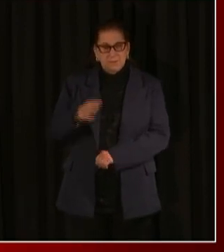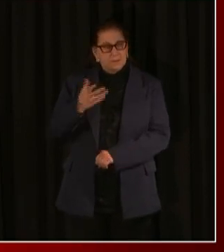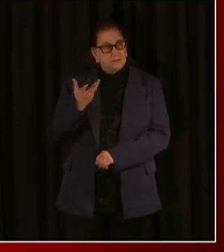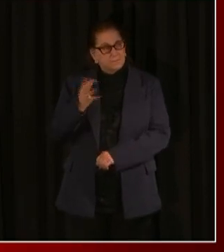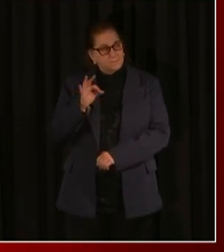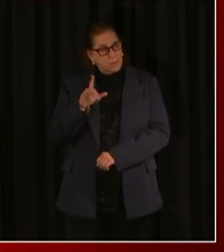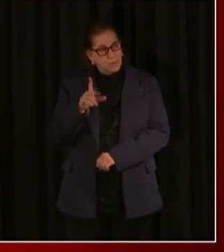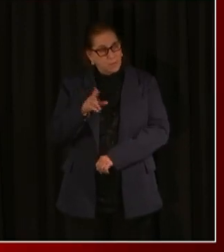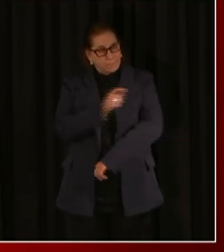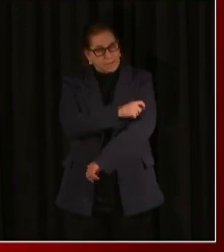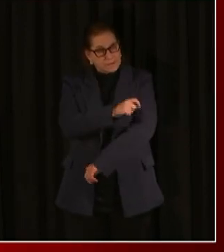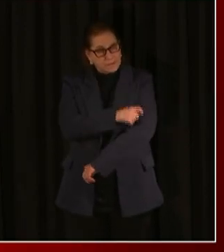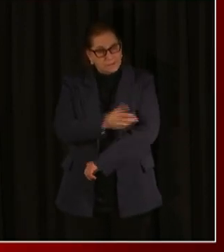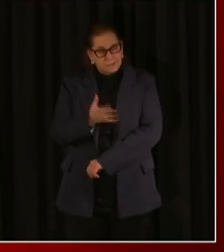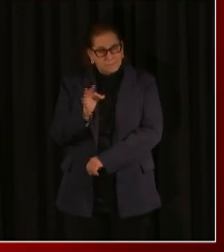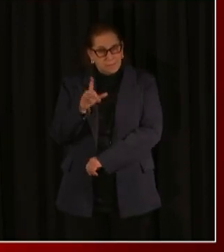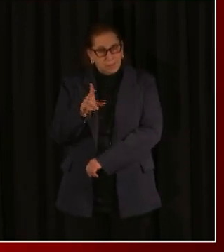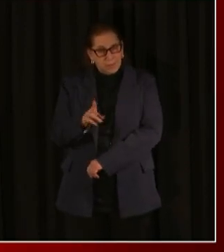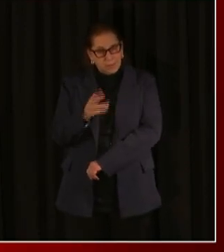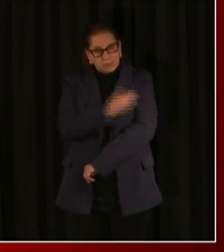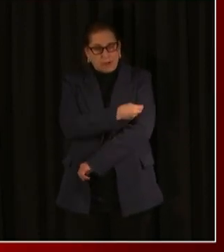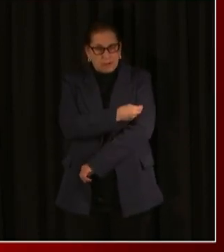vaccine